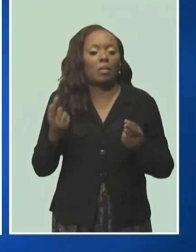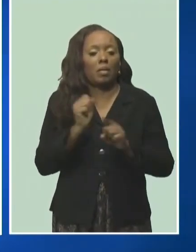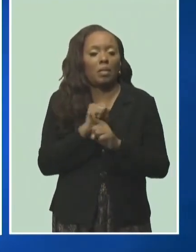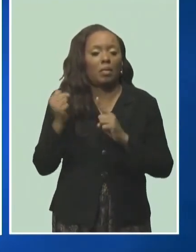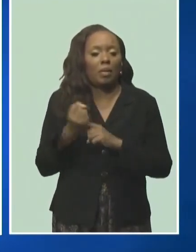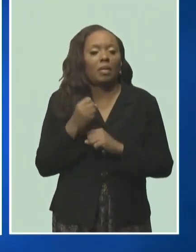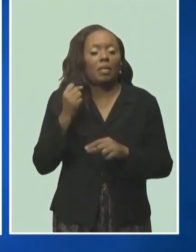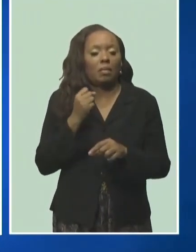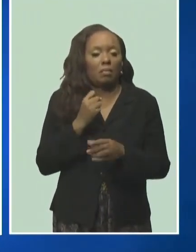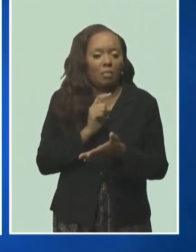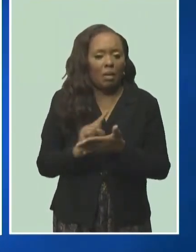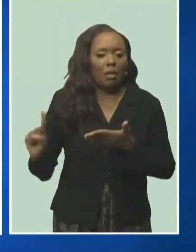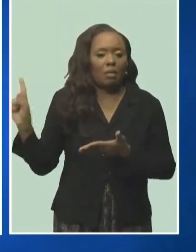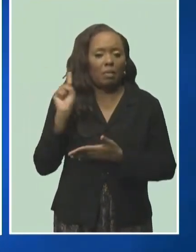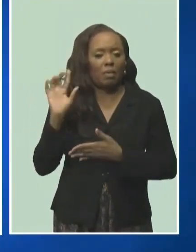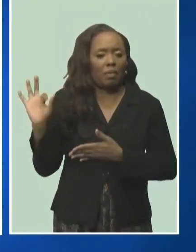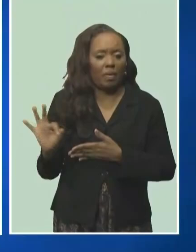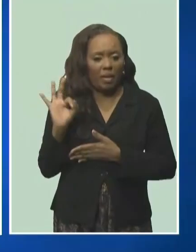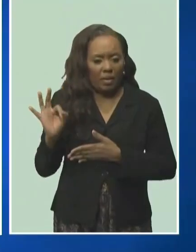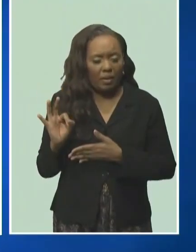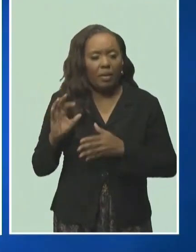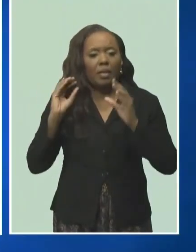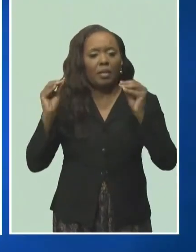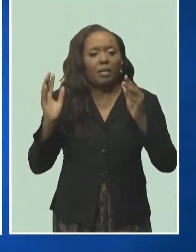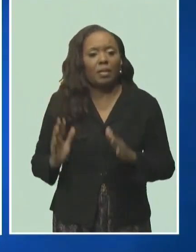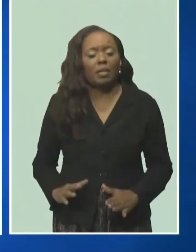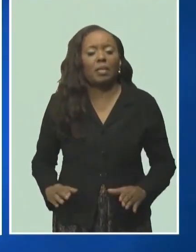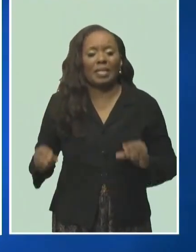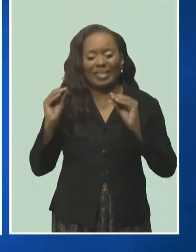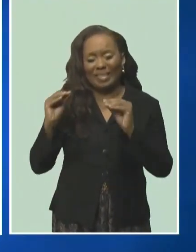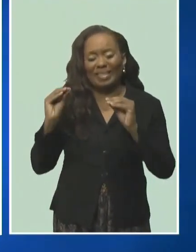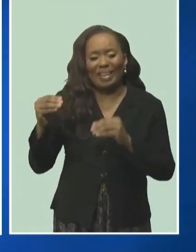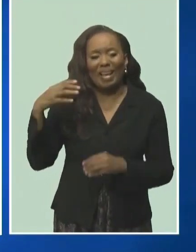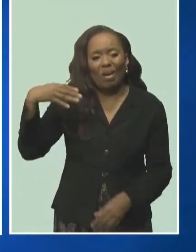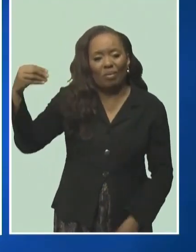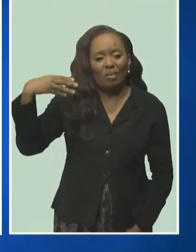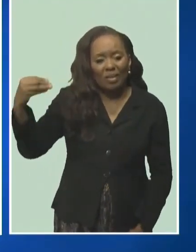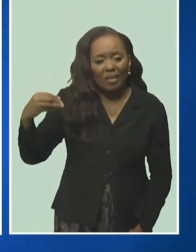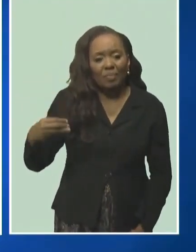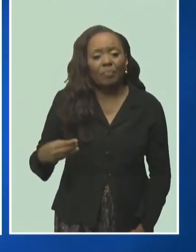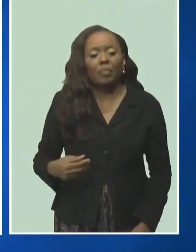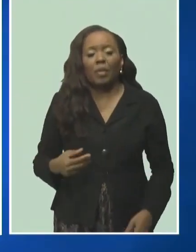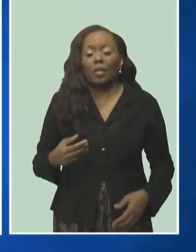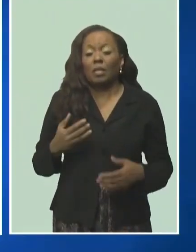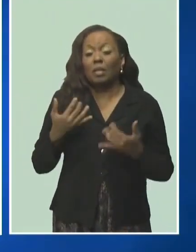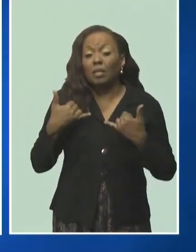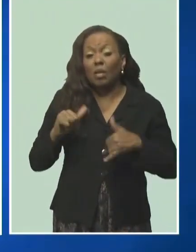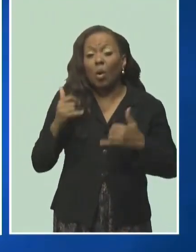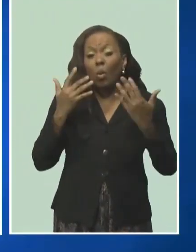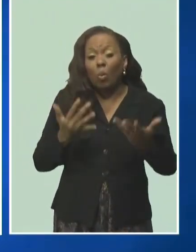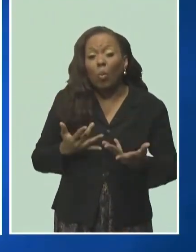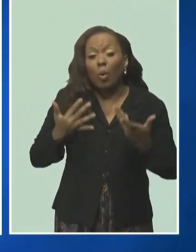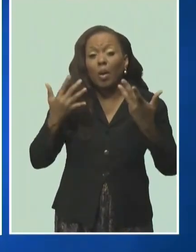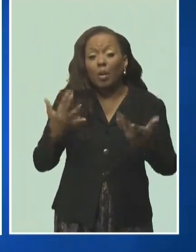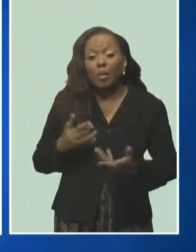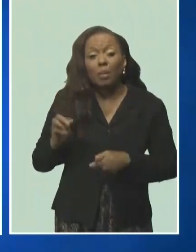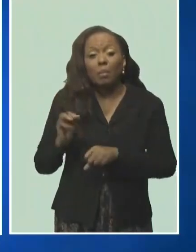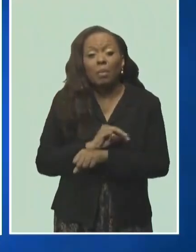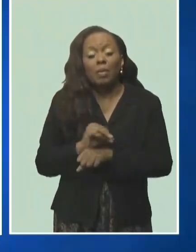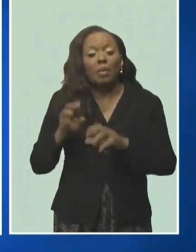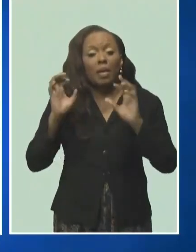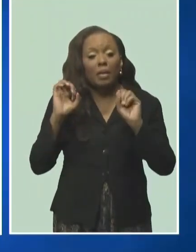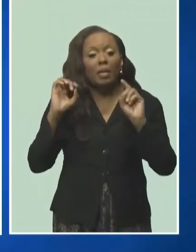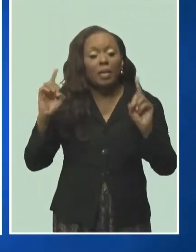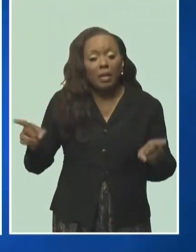came to a head last Friday, with teachers conducting classes outside the classrooms. She says they're awaiting correspondence from